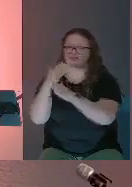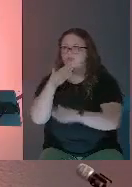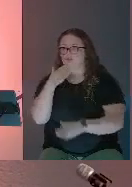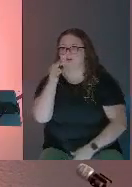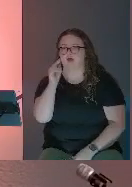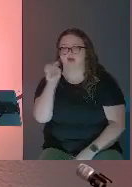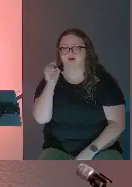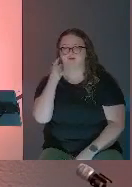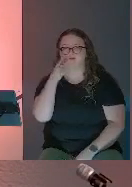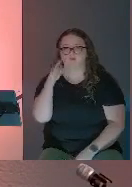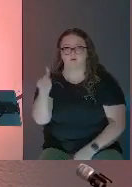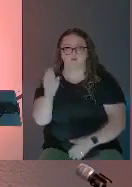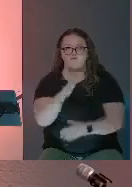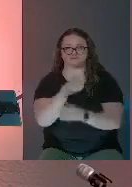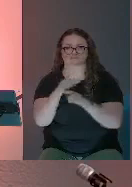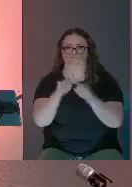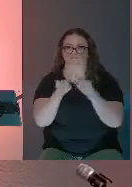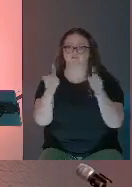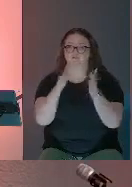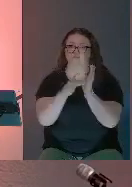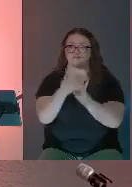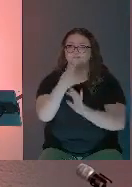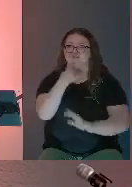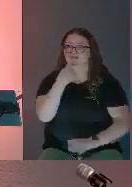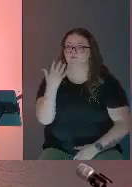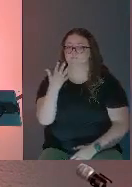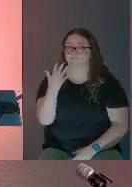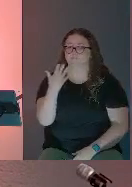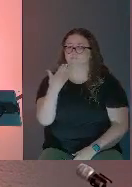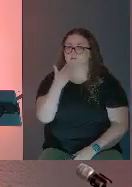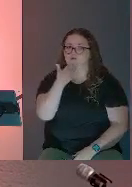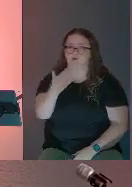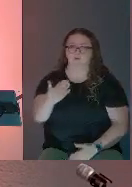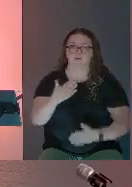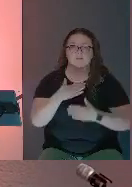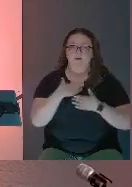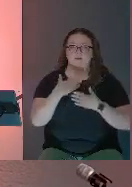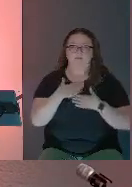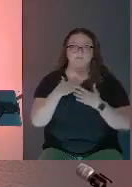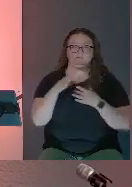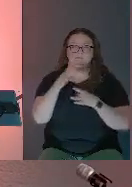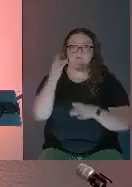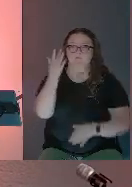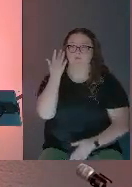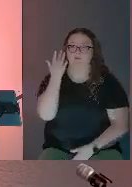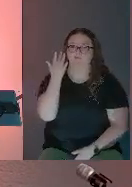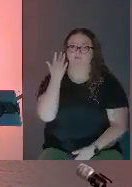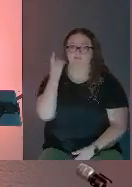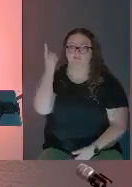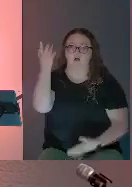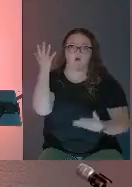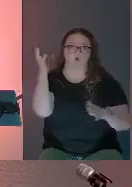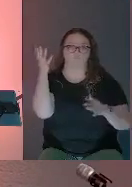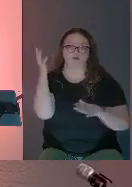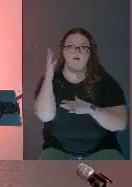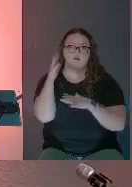Because at the end of the day, Jesus says to them, you know what? Be of good cheer. It's all good. Why? Because he has already overcome the